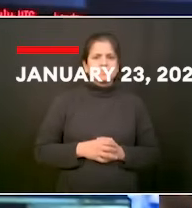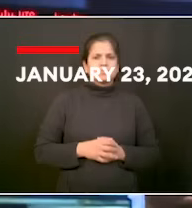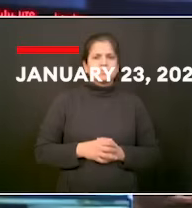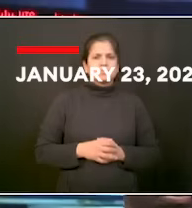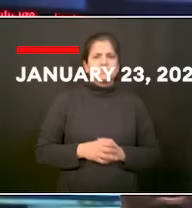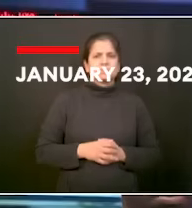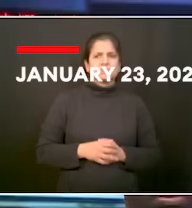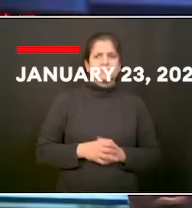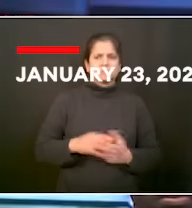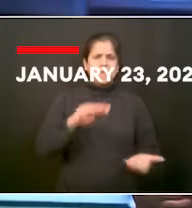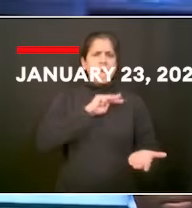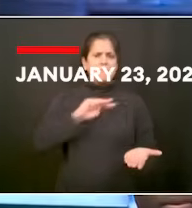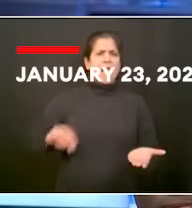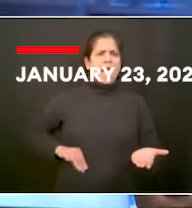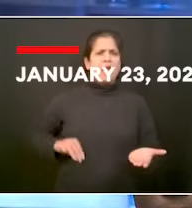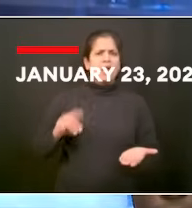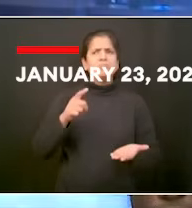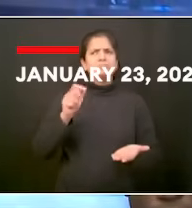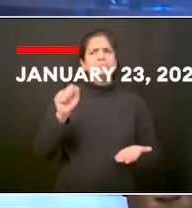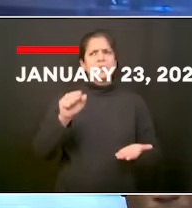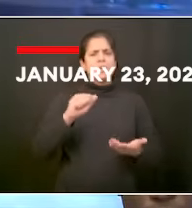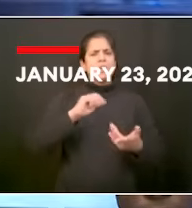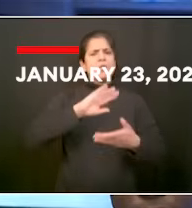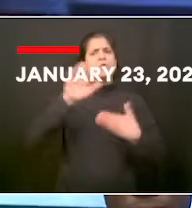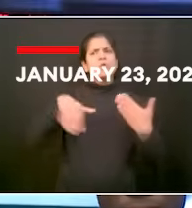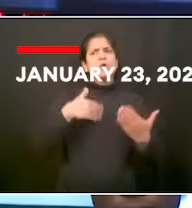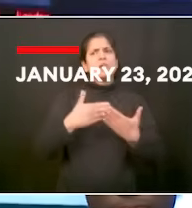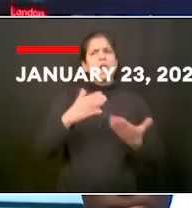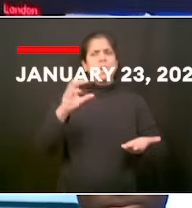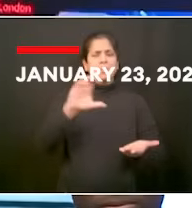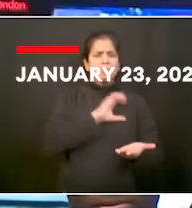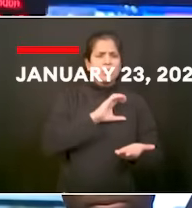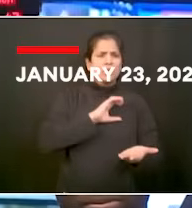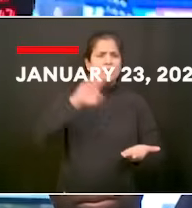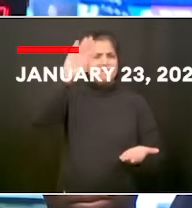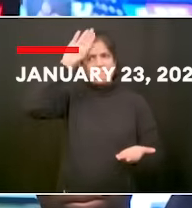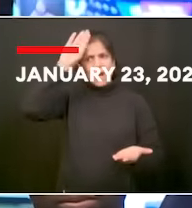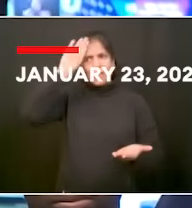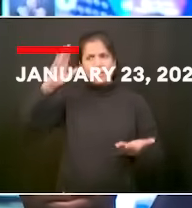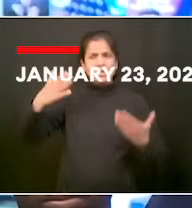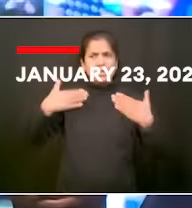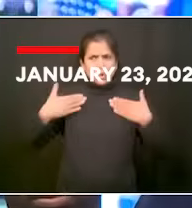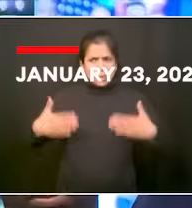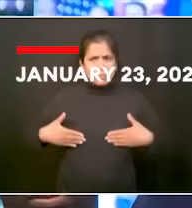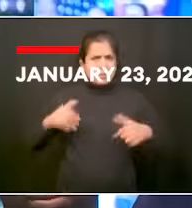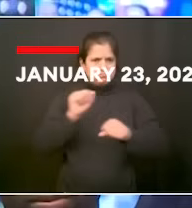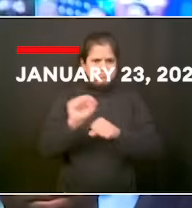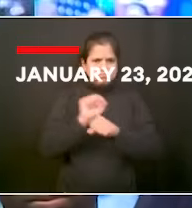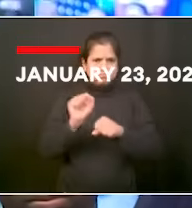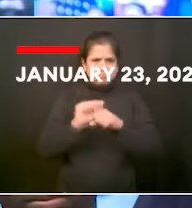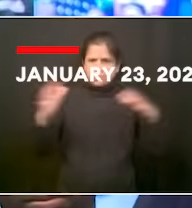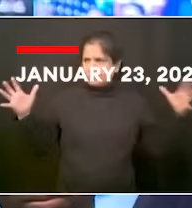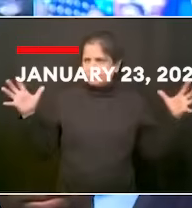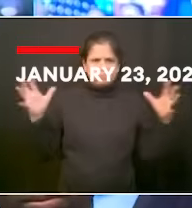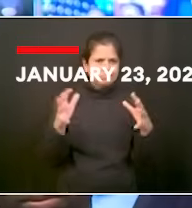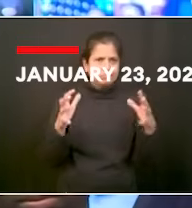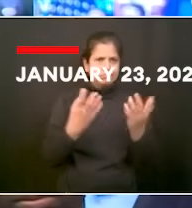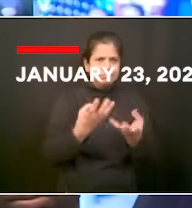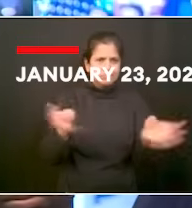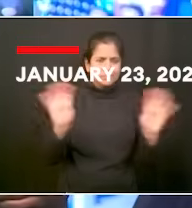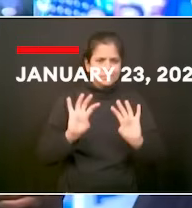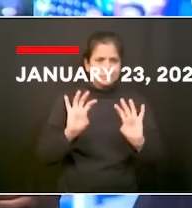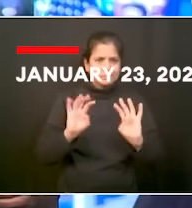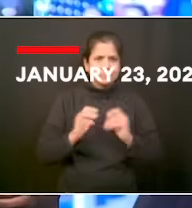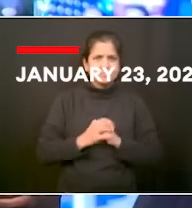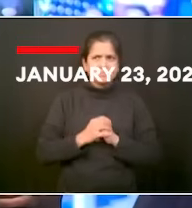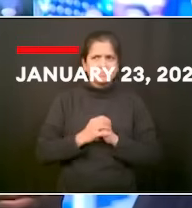all uniform services are going to be working as normal, typically, which is in person on Monday. DCAS is going to be sending advisory out to other